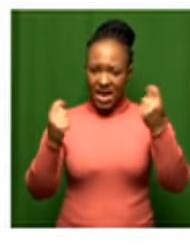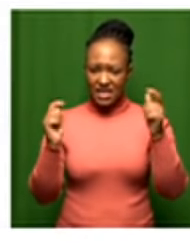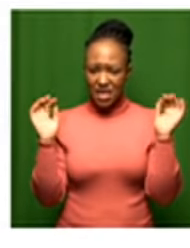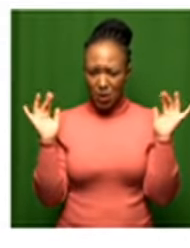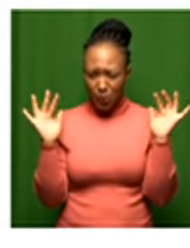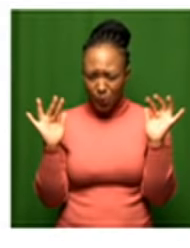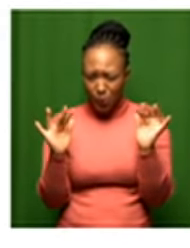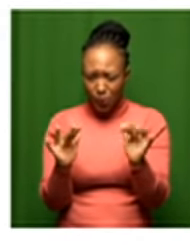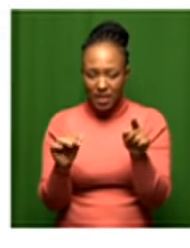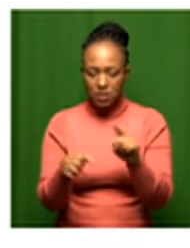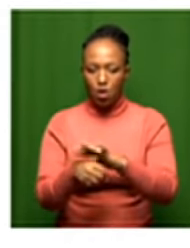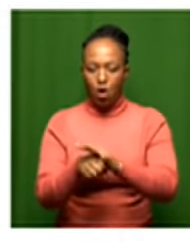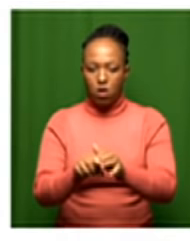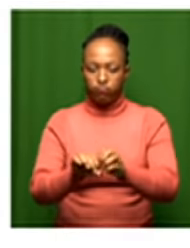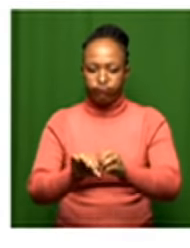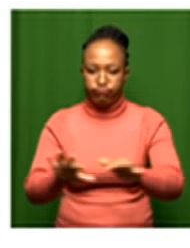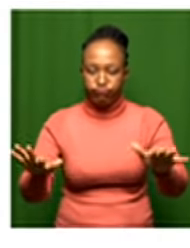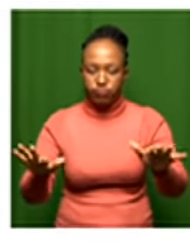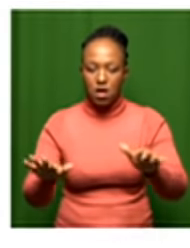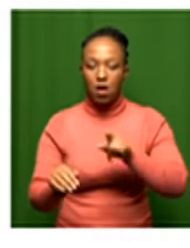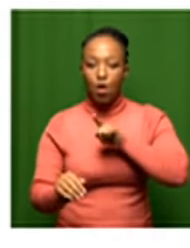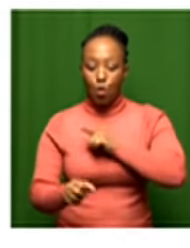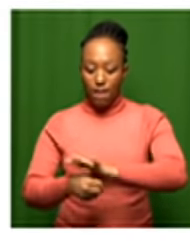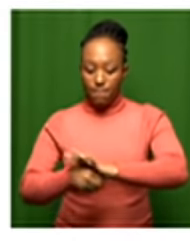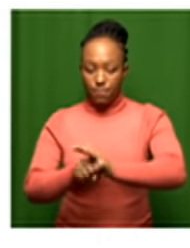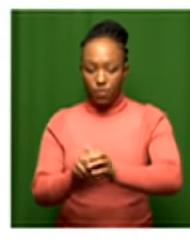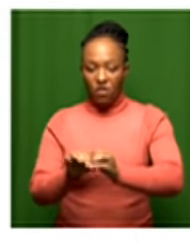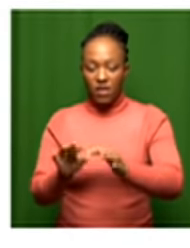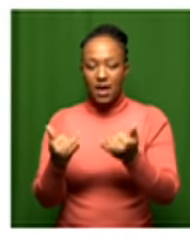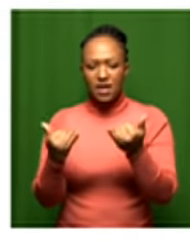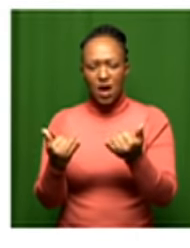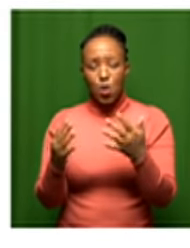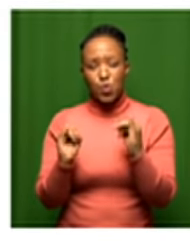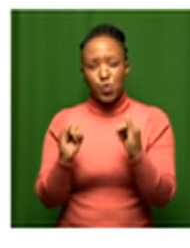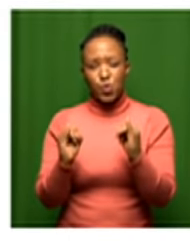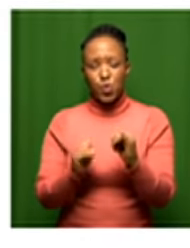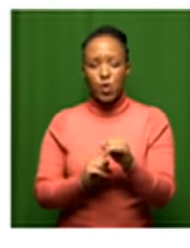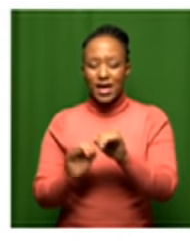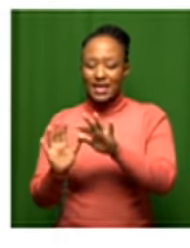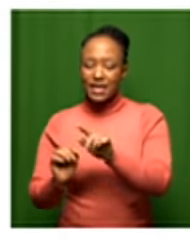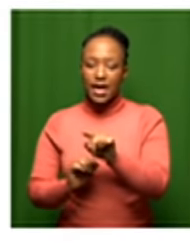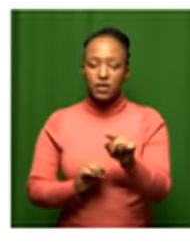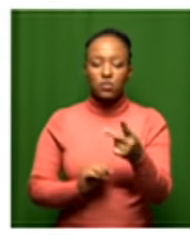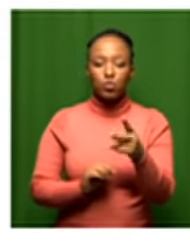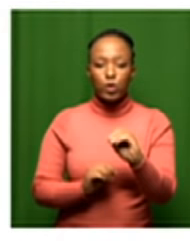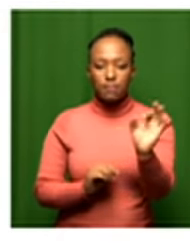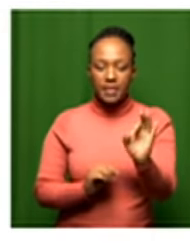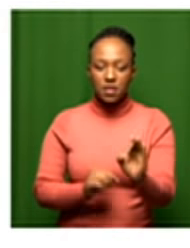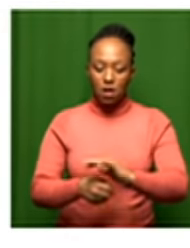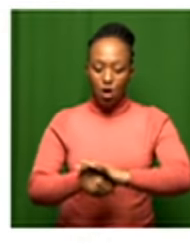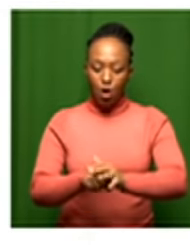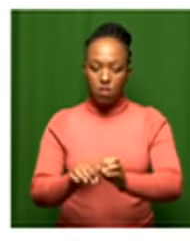most riskiest, where COVID-19 is an over-dispersed pathogen, and 10 to 20% of infected people